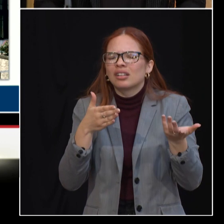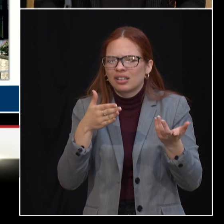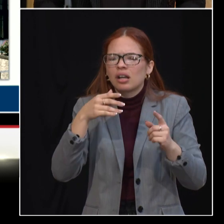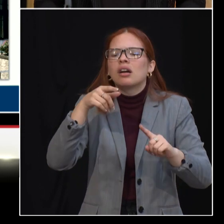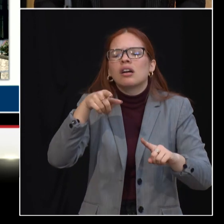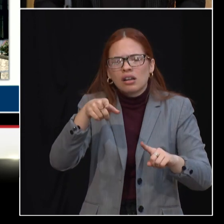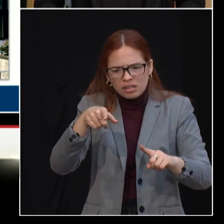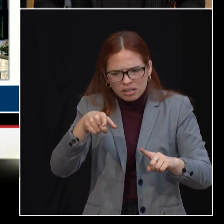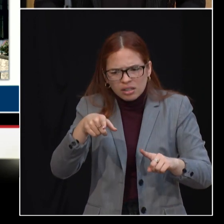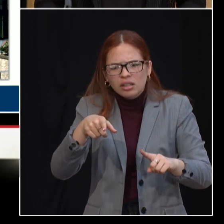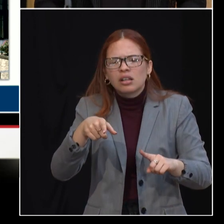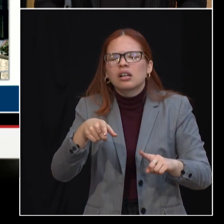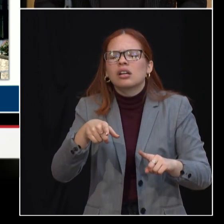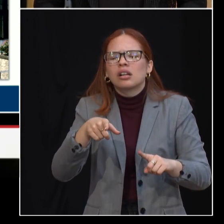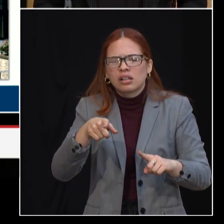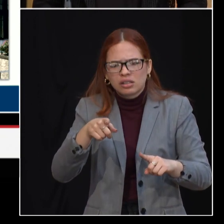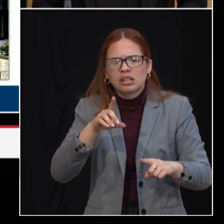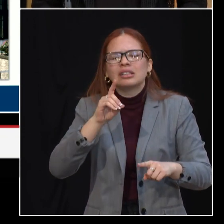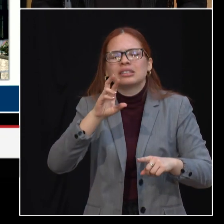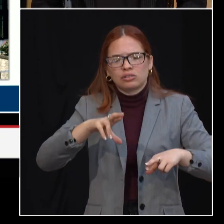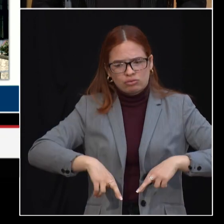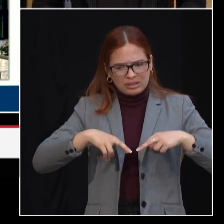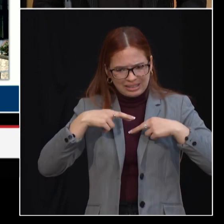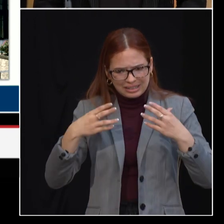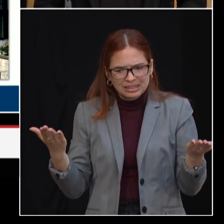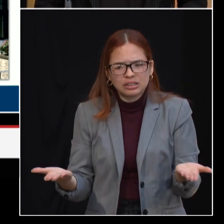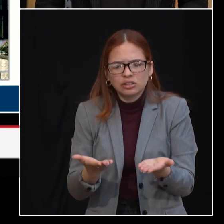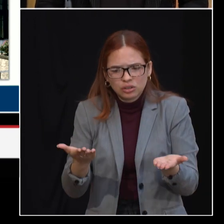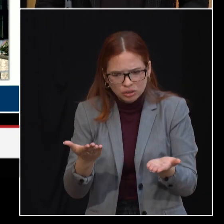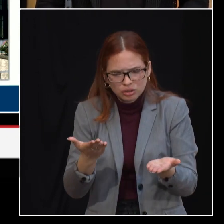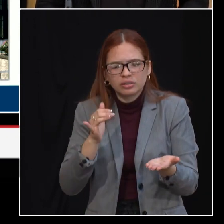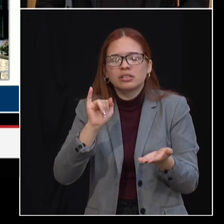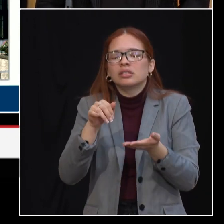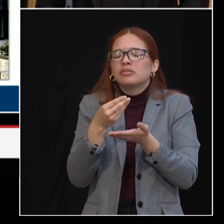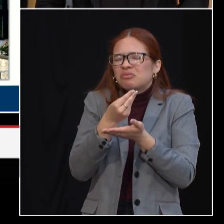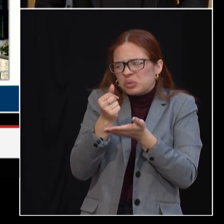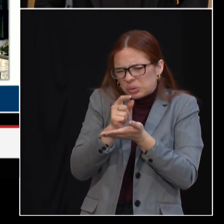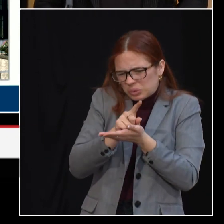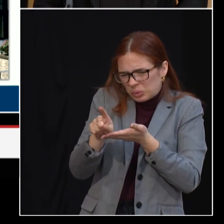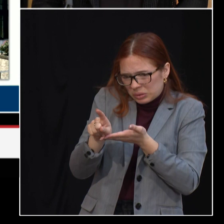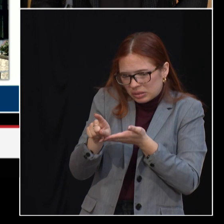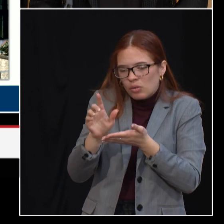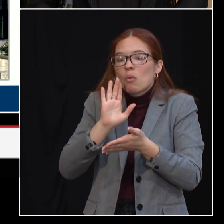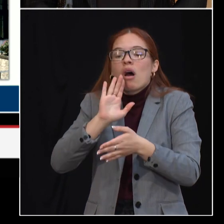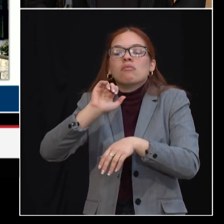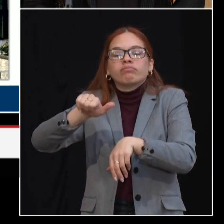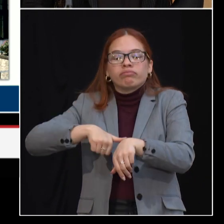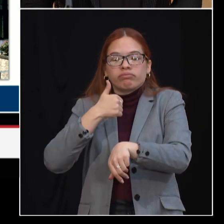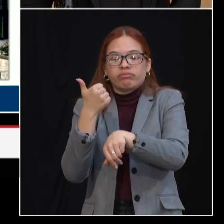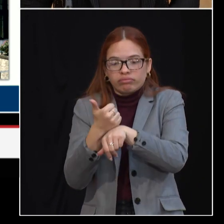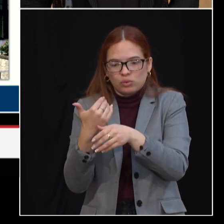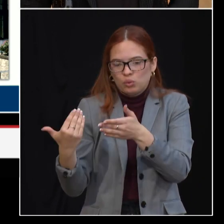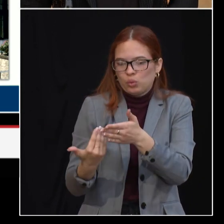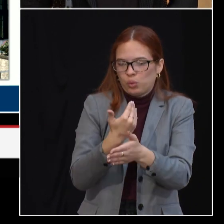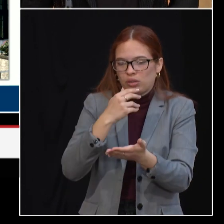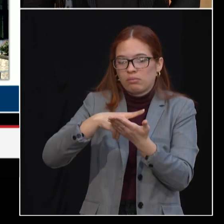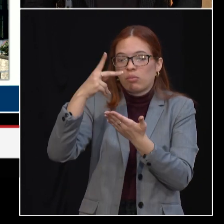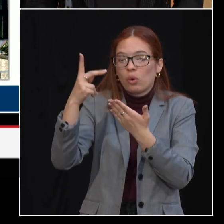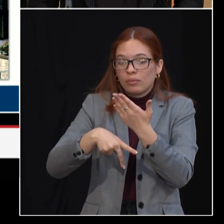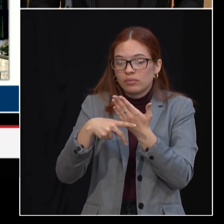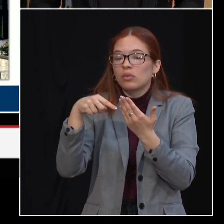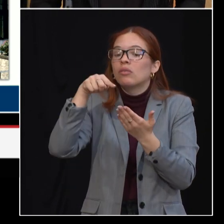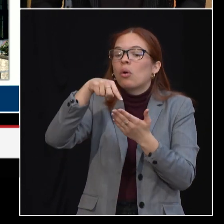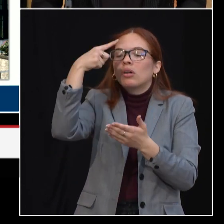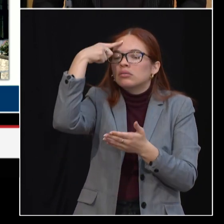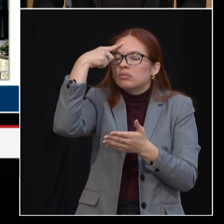the Office of Planning will launch a brand new program to provide design assistance to residents, community partners,